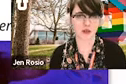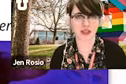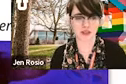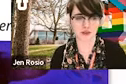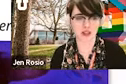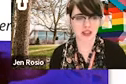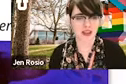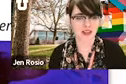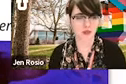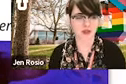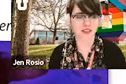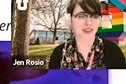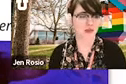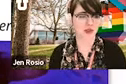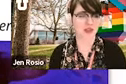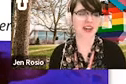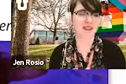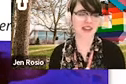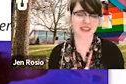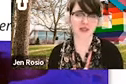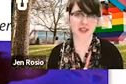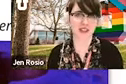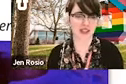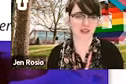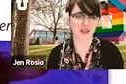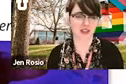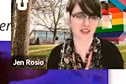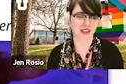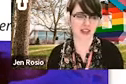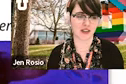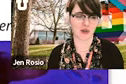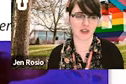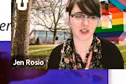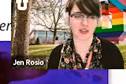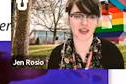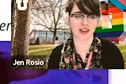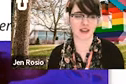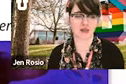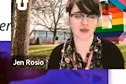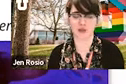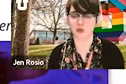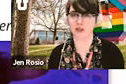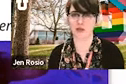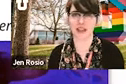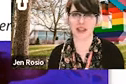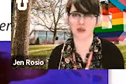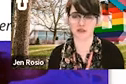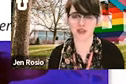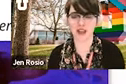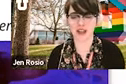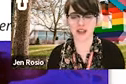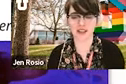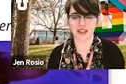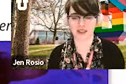September 2022. And personally, I'm a local coffee connoisseur, a vinyl record collector, and owner of a cat, maybe the most beautiful cat named